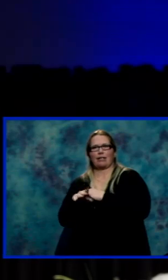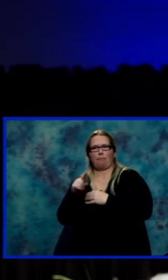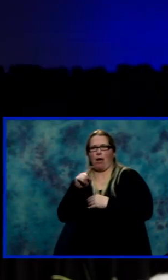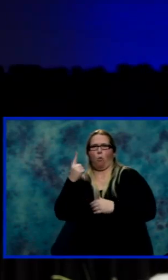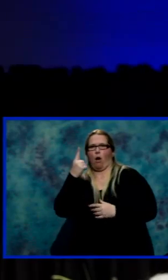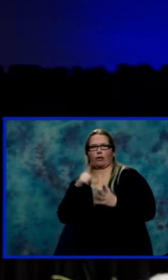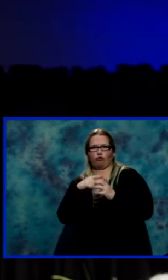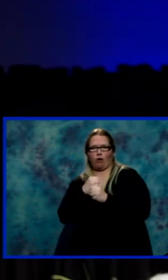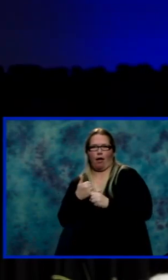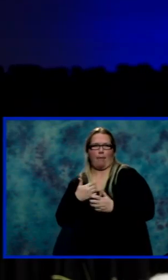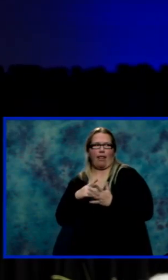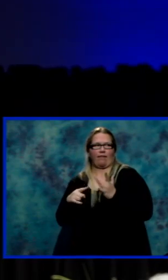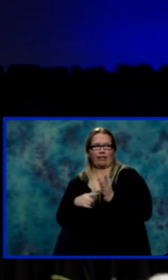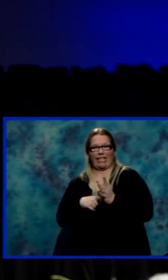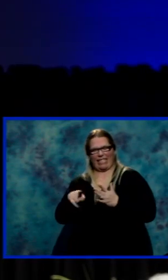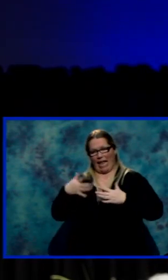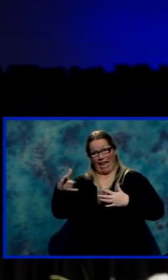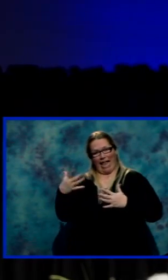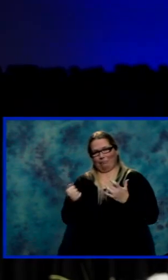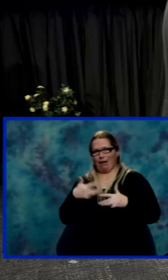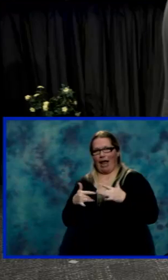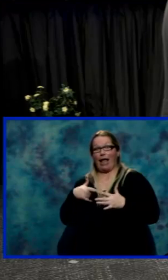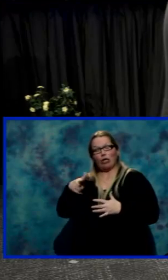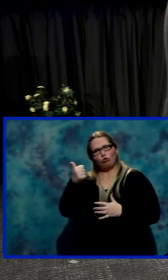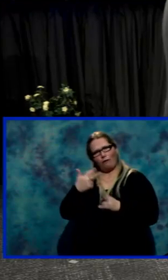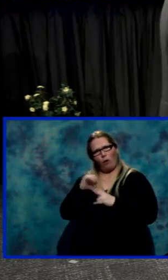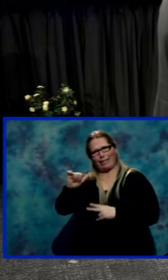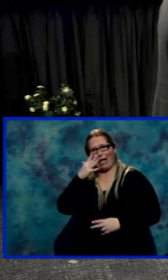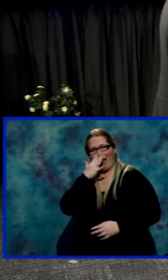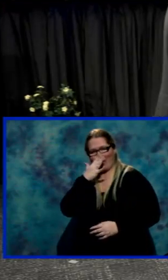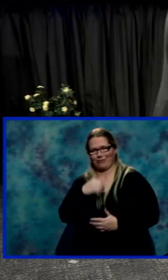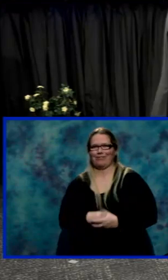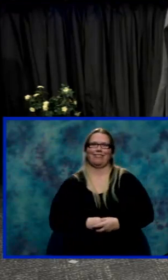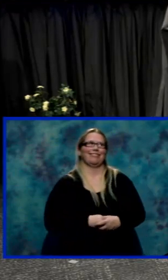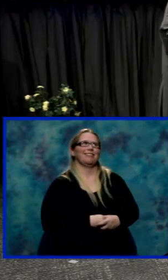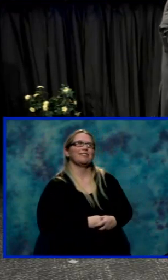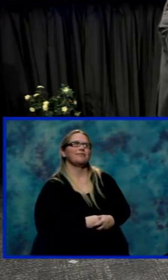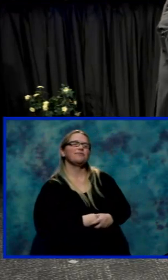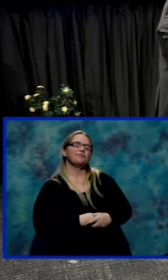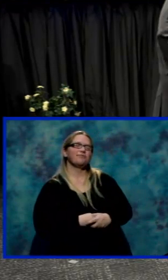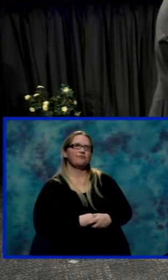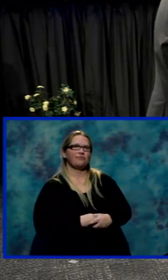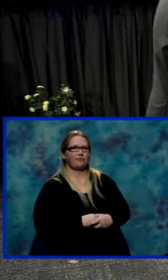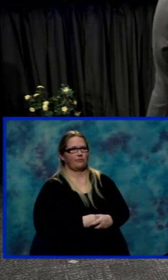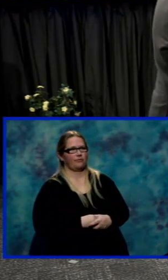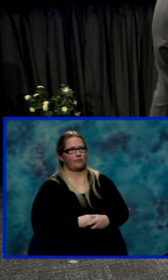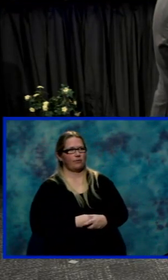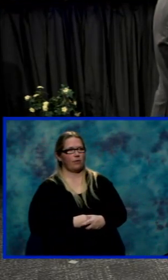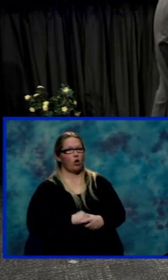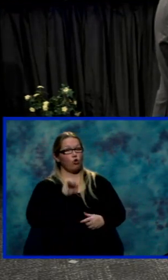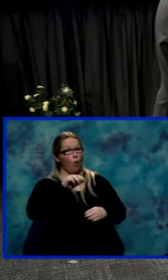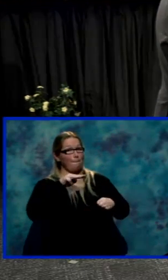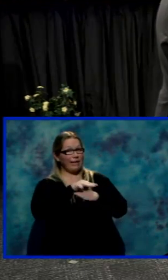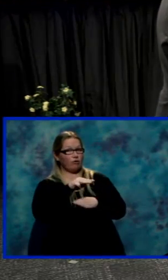it. Because he's in pain, and that's a good thing for a boy of that age. Hey, your